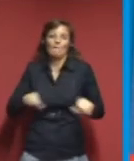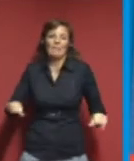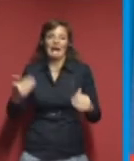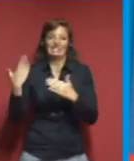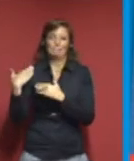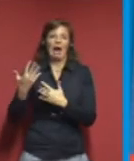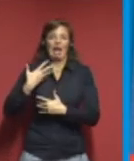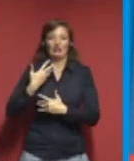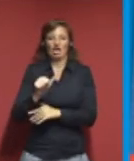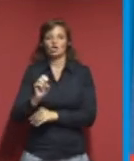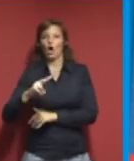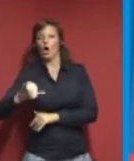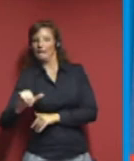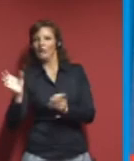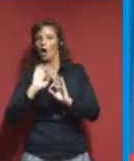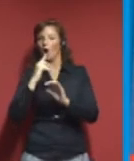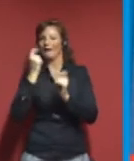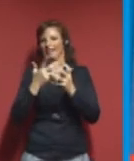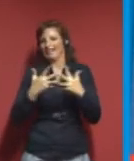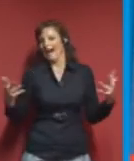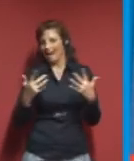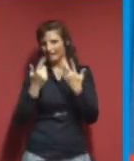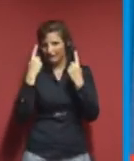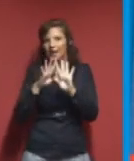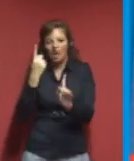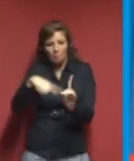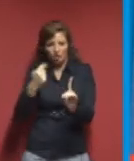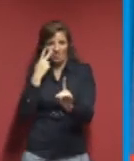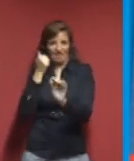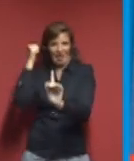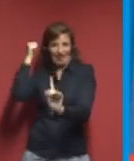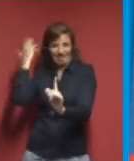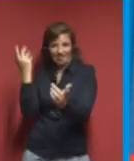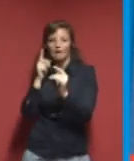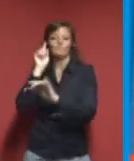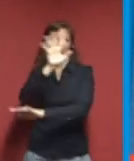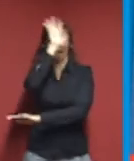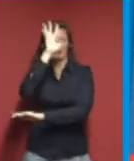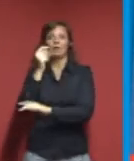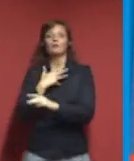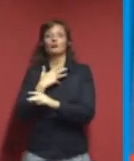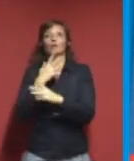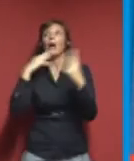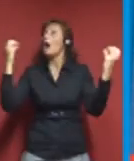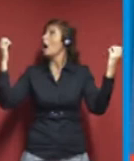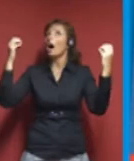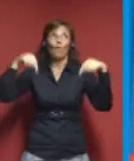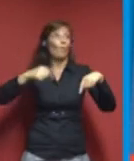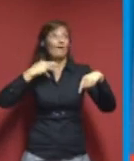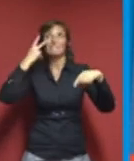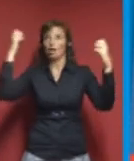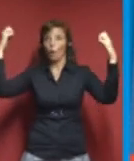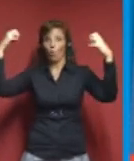do all these various things here, R&D, design, funding, all those kinds of things. But what's happened